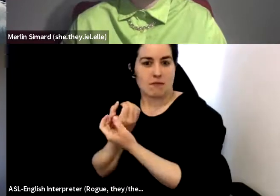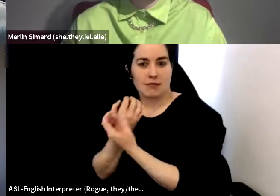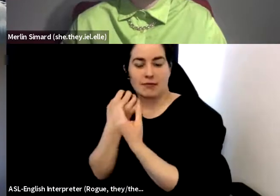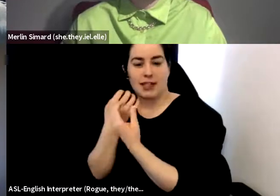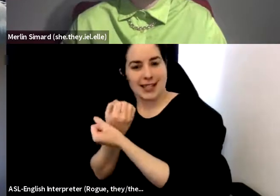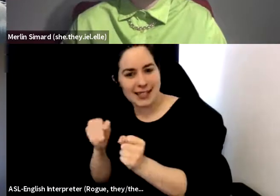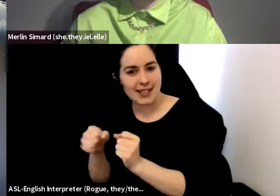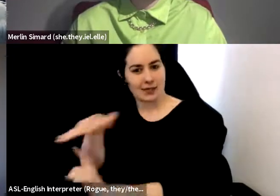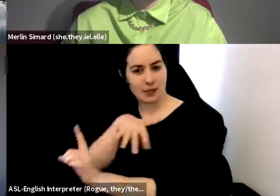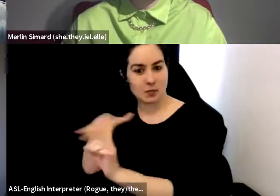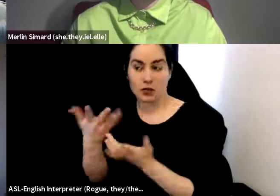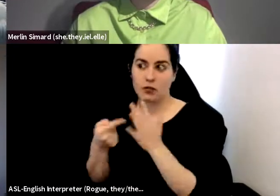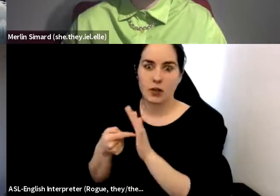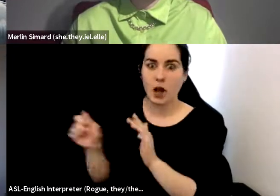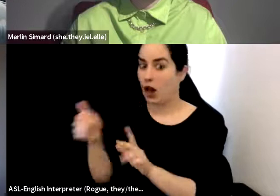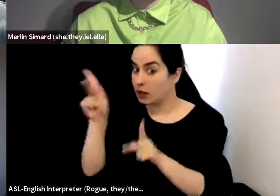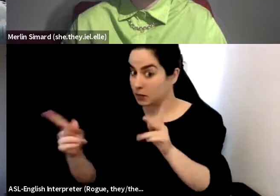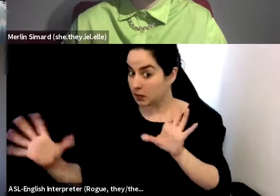the autonomy to